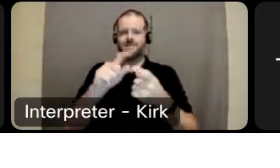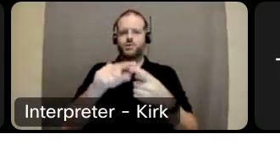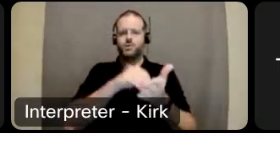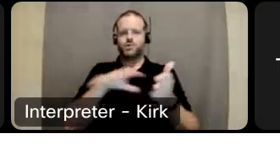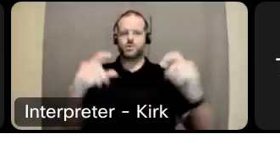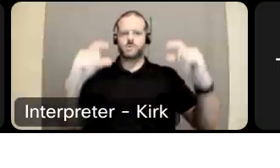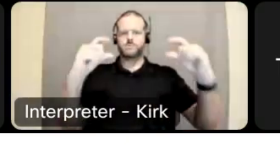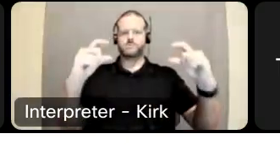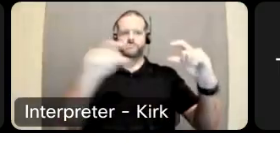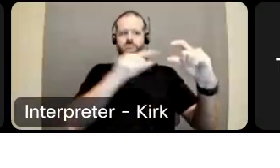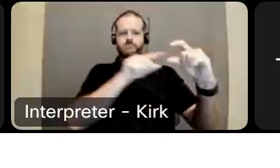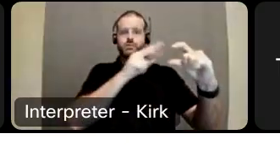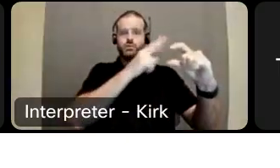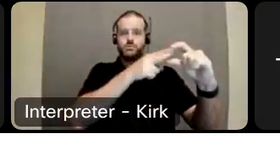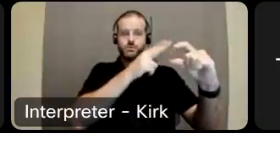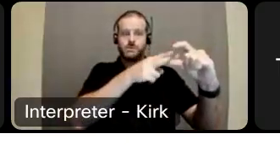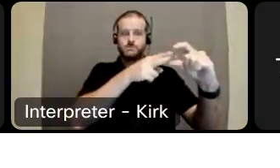new page and